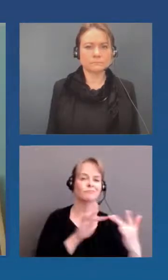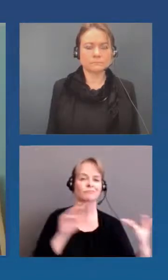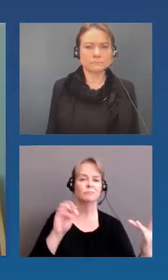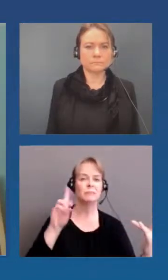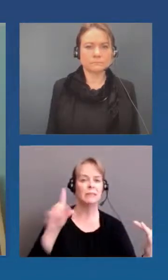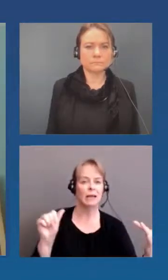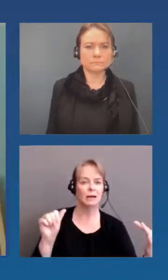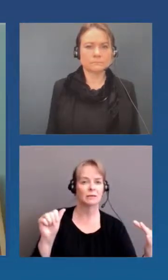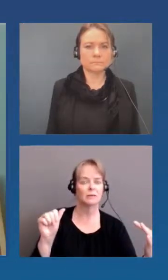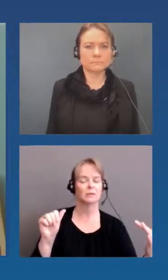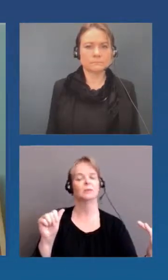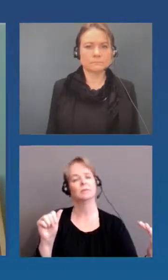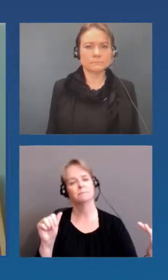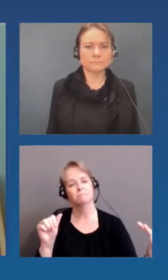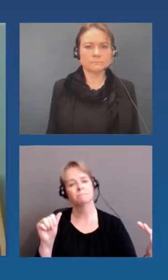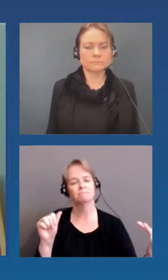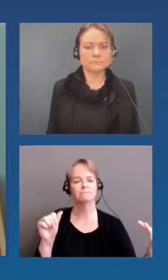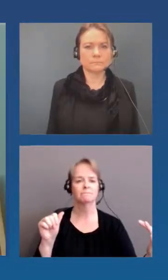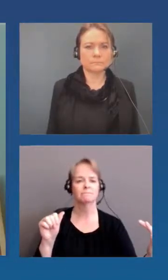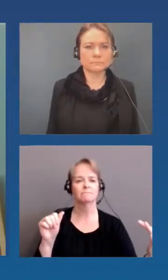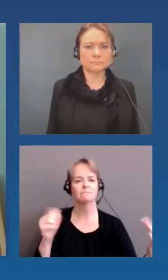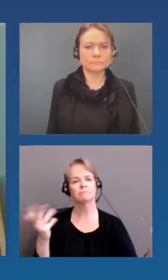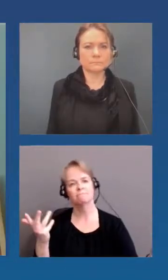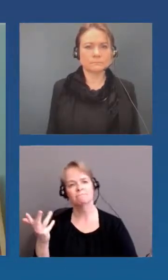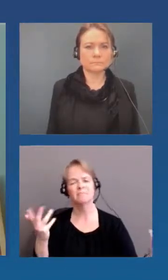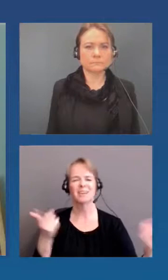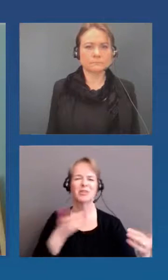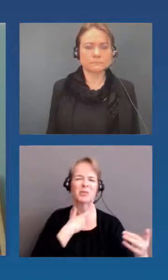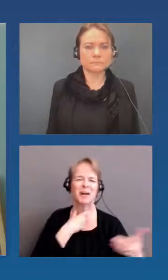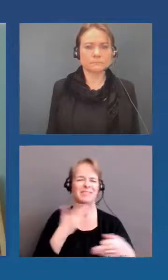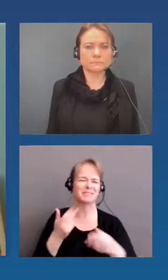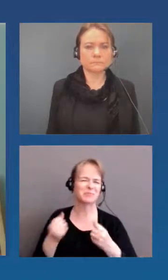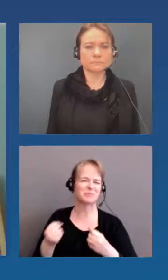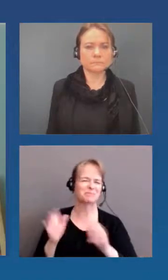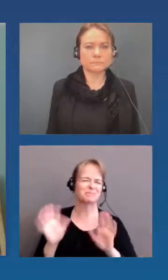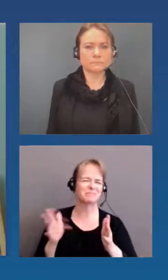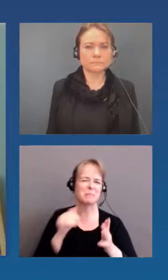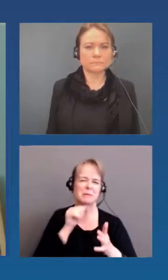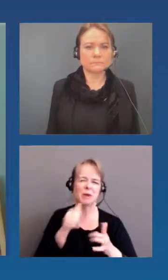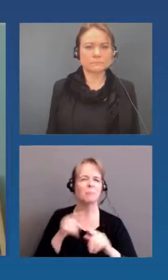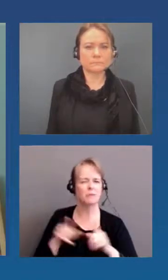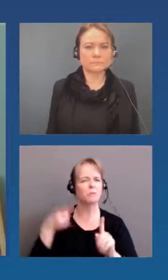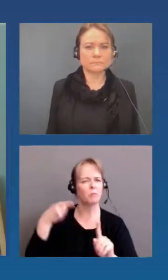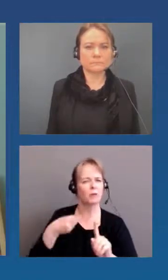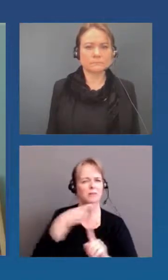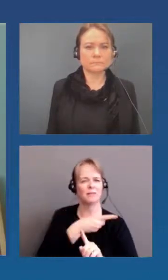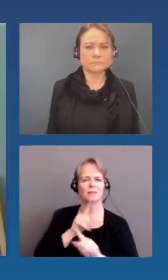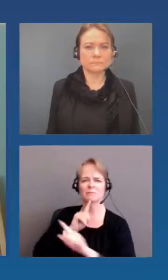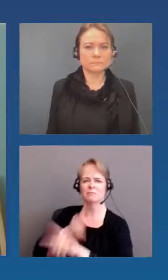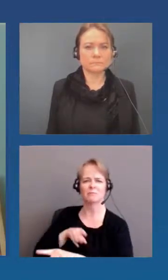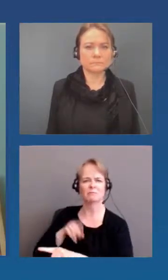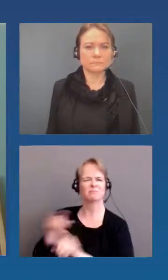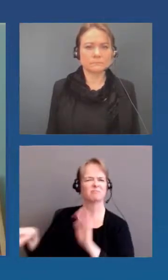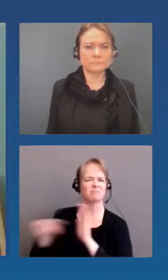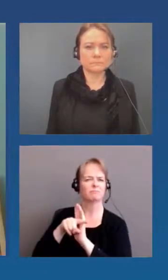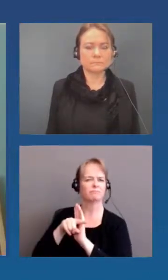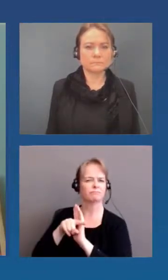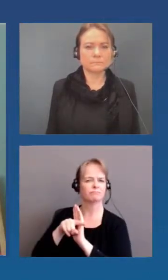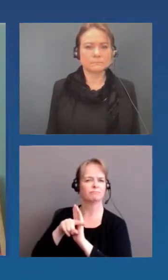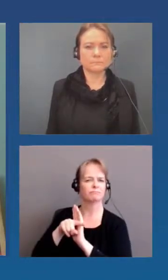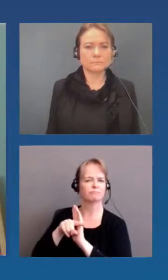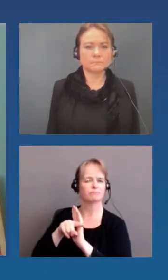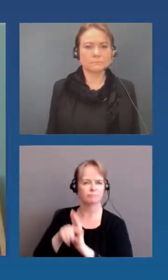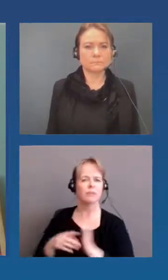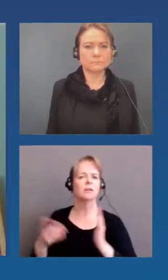it. So, I mean, the point I was trying to make, and I think Dr. Etches was trying to make, is the people doing